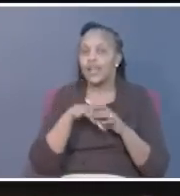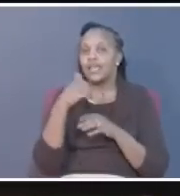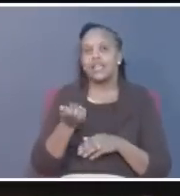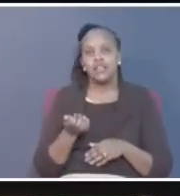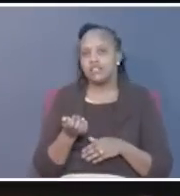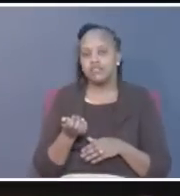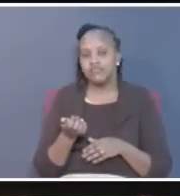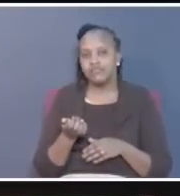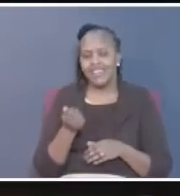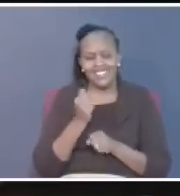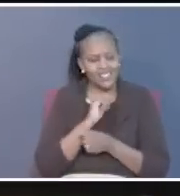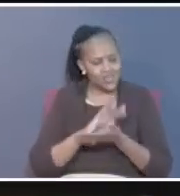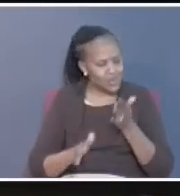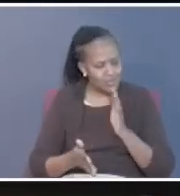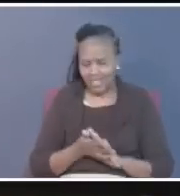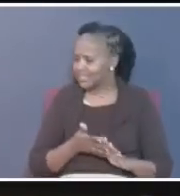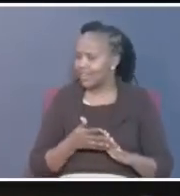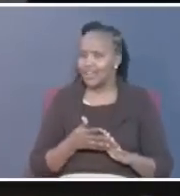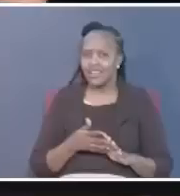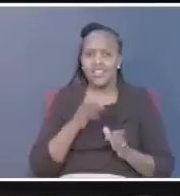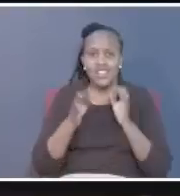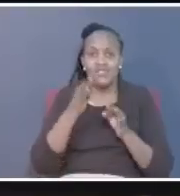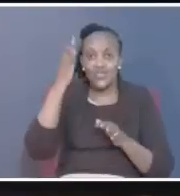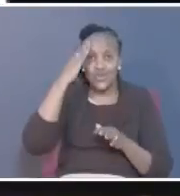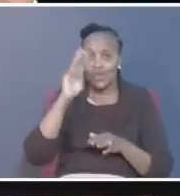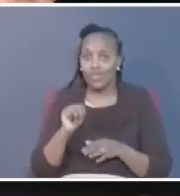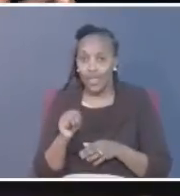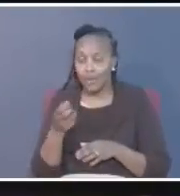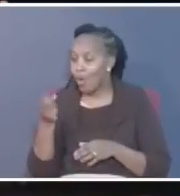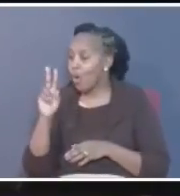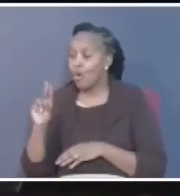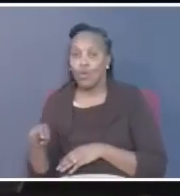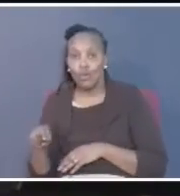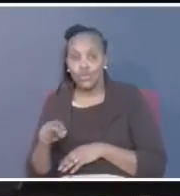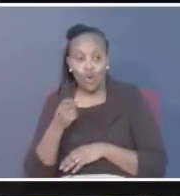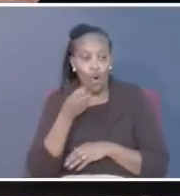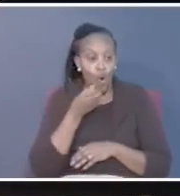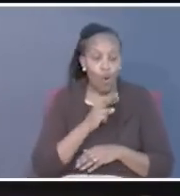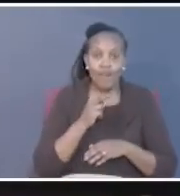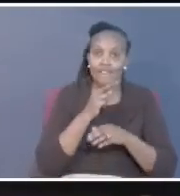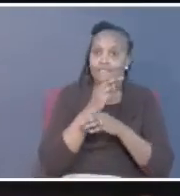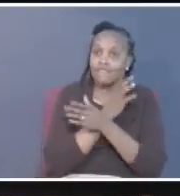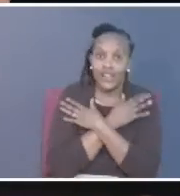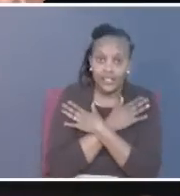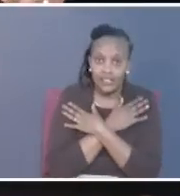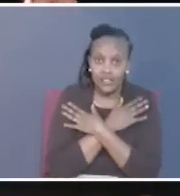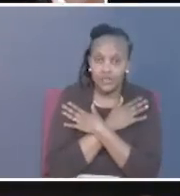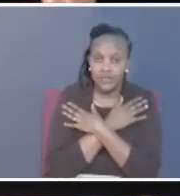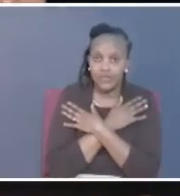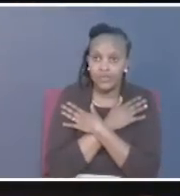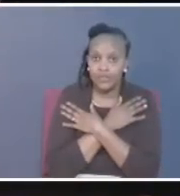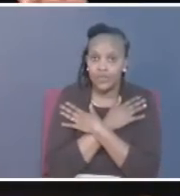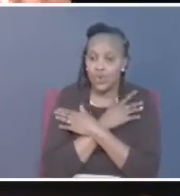are. Not just those that we have enclosed in our friend zone. Not just those on